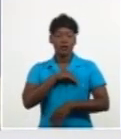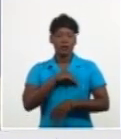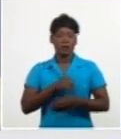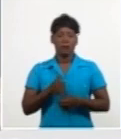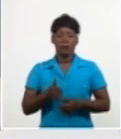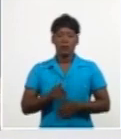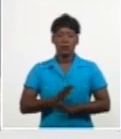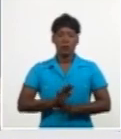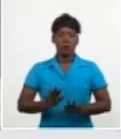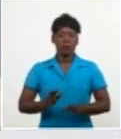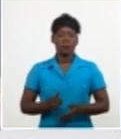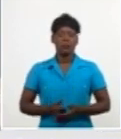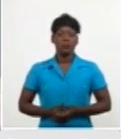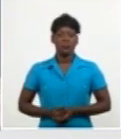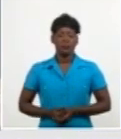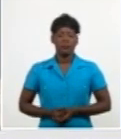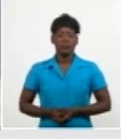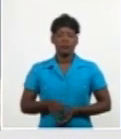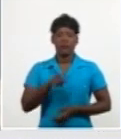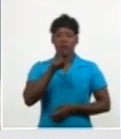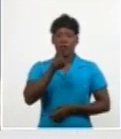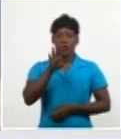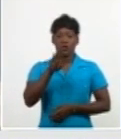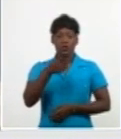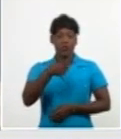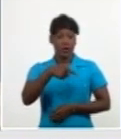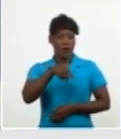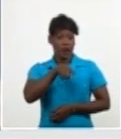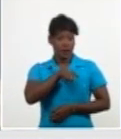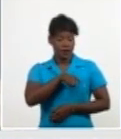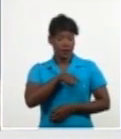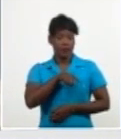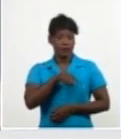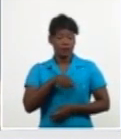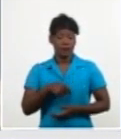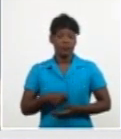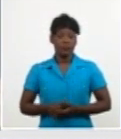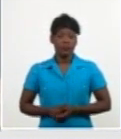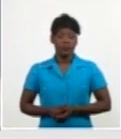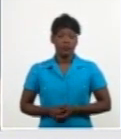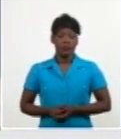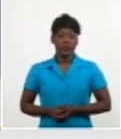By age groups, of the 14 cases, 10